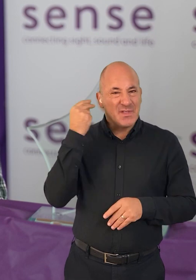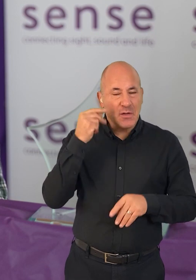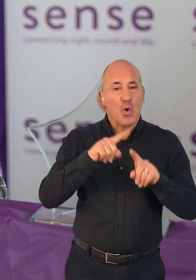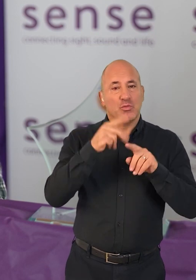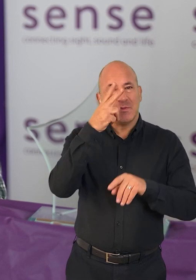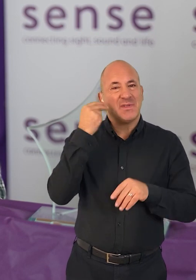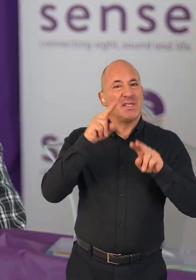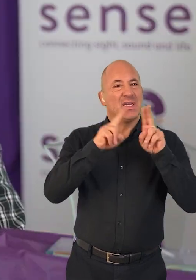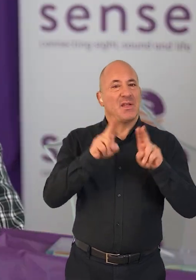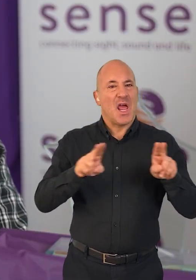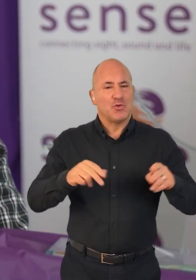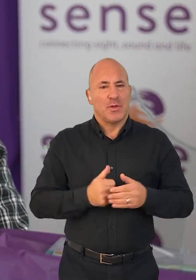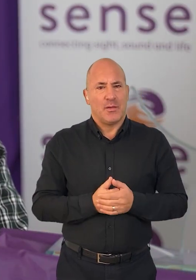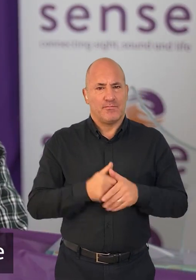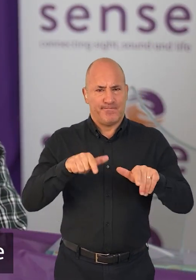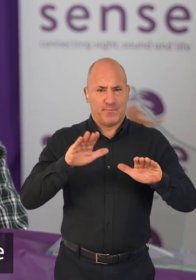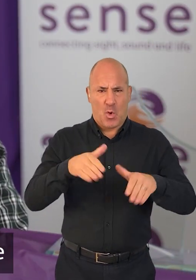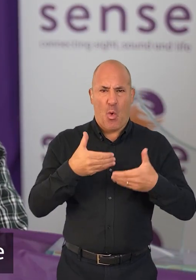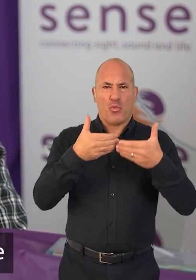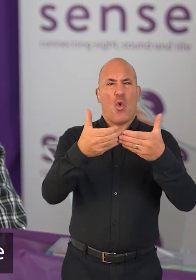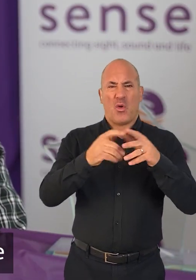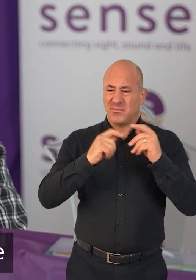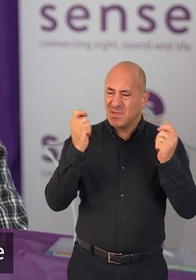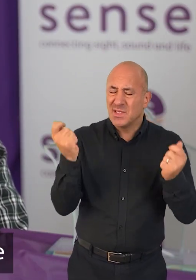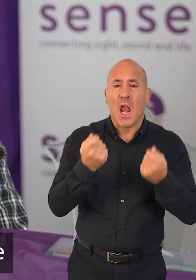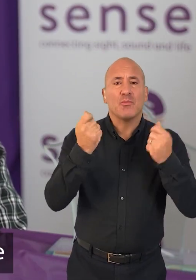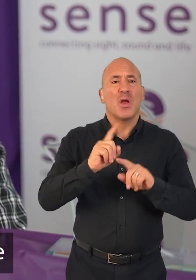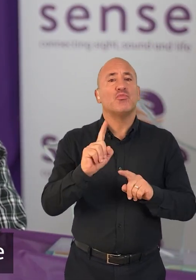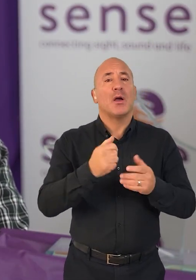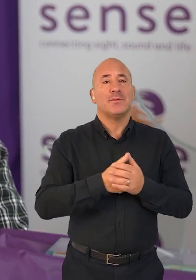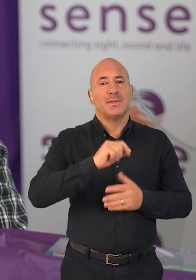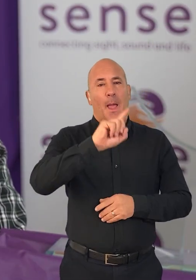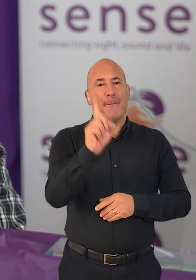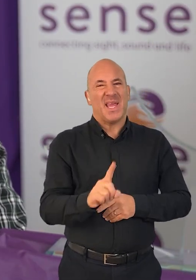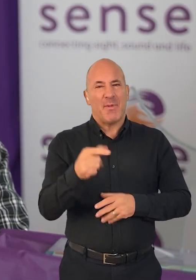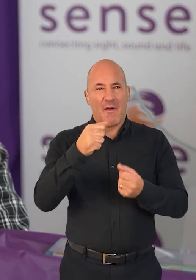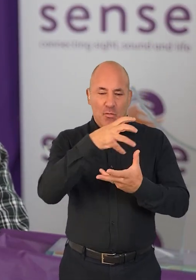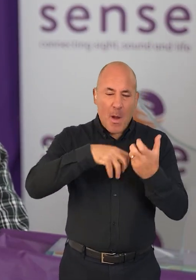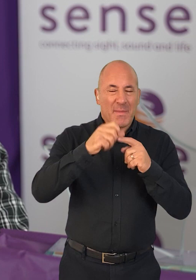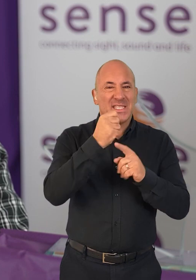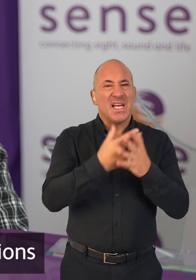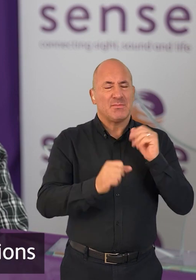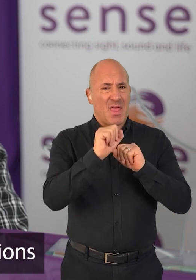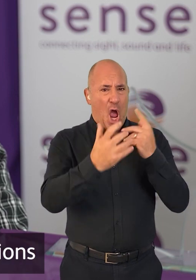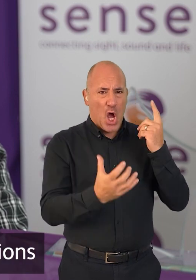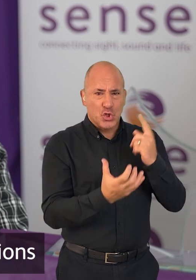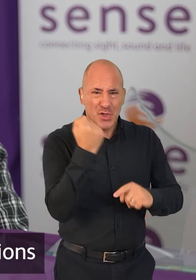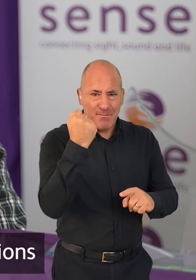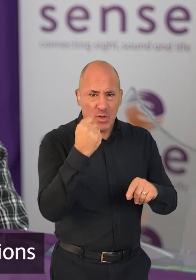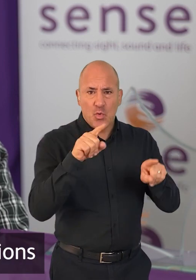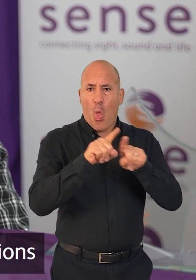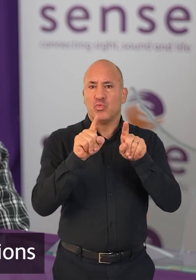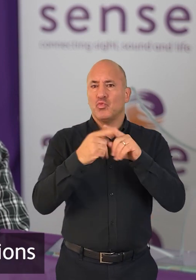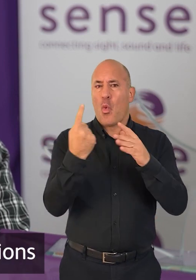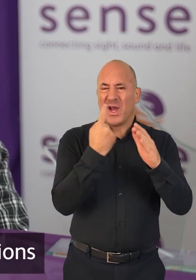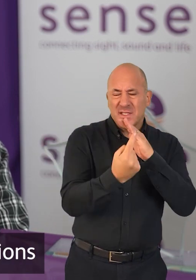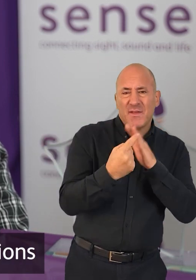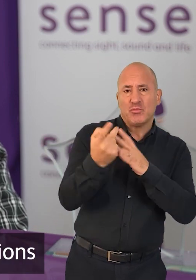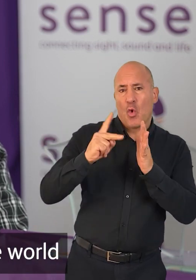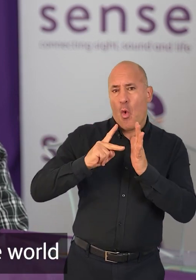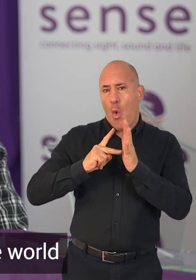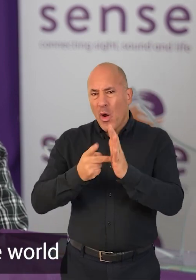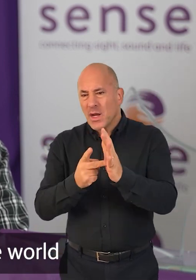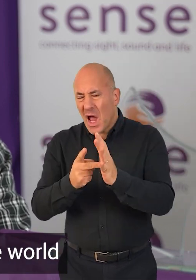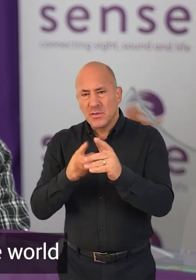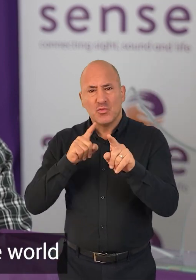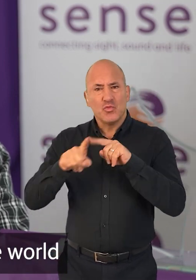Sense International. The Sense Awards celebrate the achievement of people with complex disabilities, as well as the individuals and